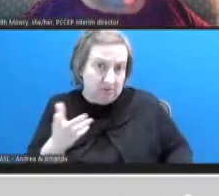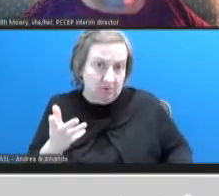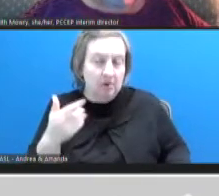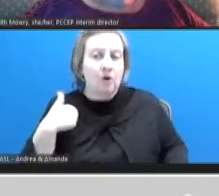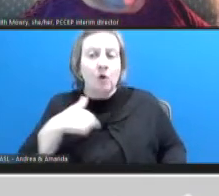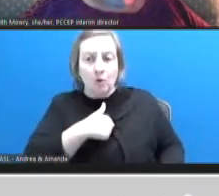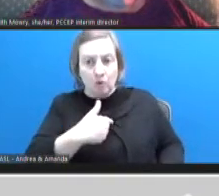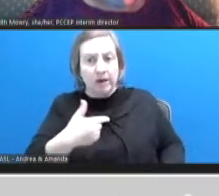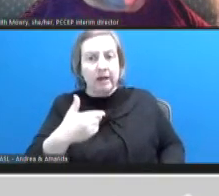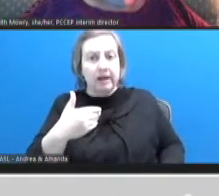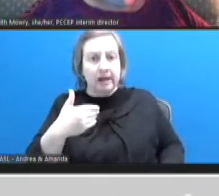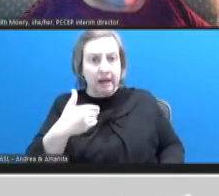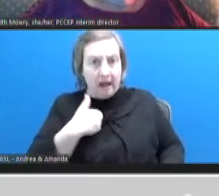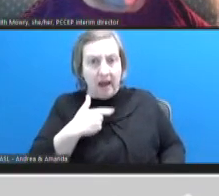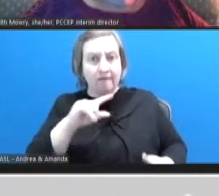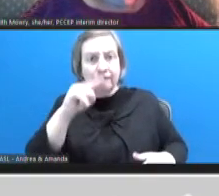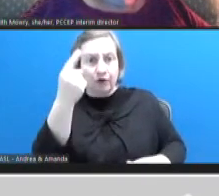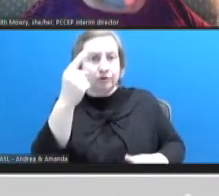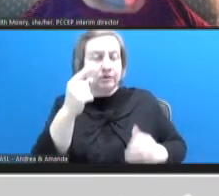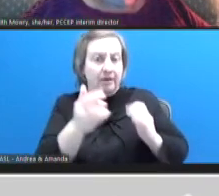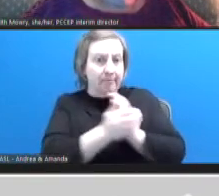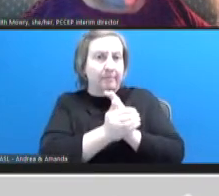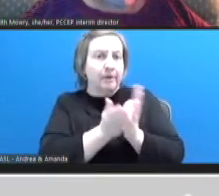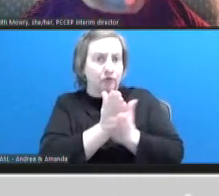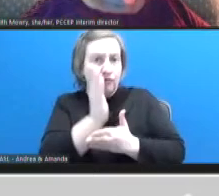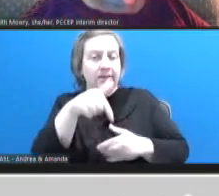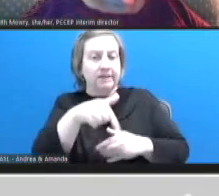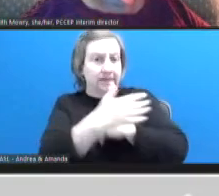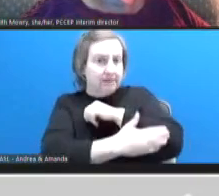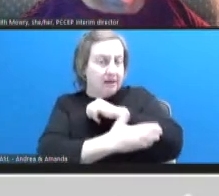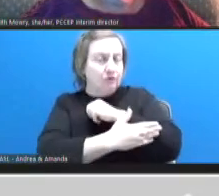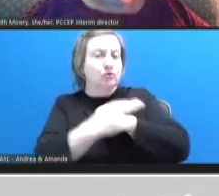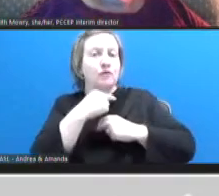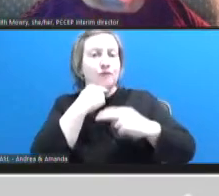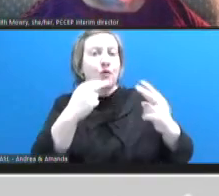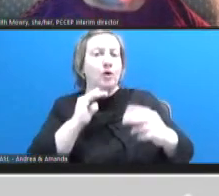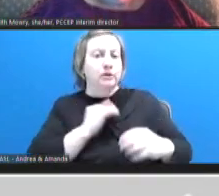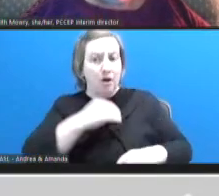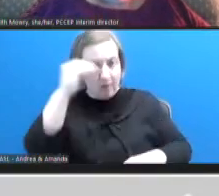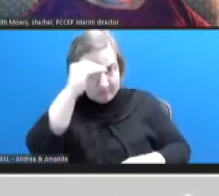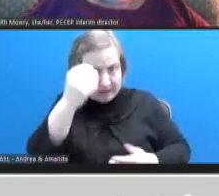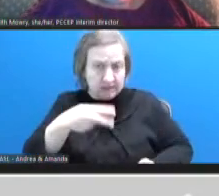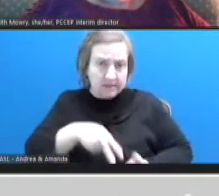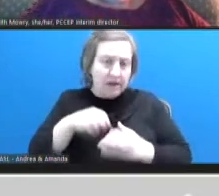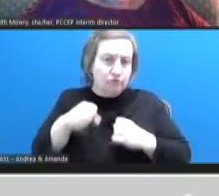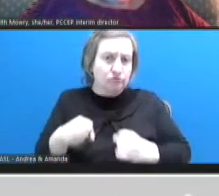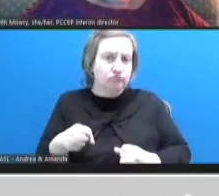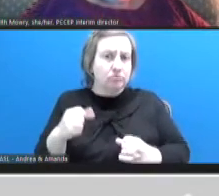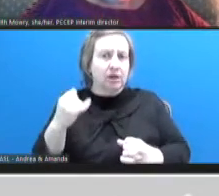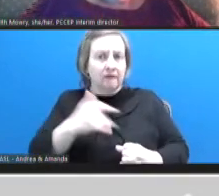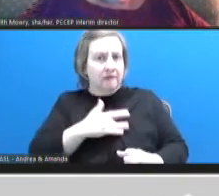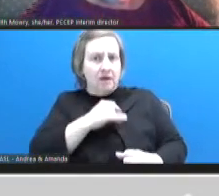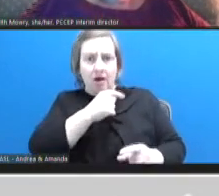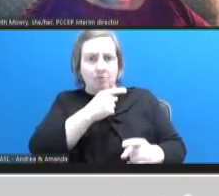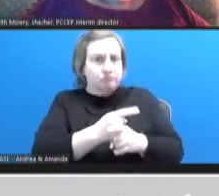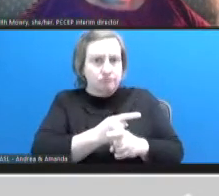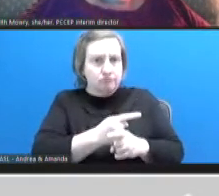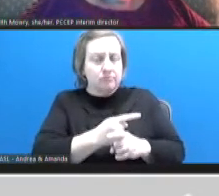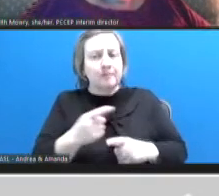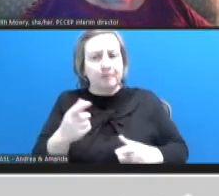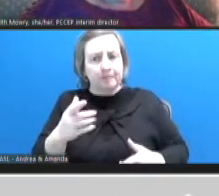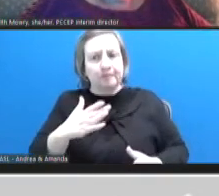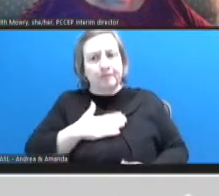have First Amendment rights in this country to voice our opinions and, you know, stand up for things that we don't feel are just. You know,